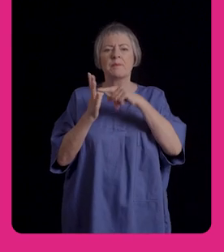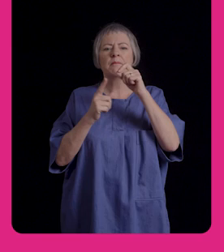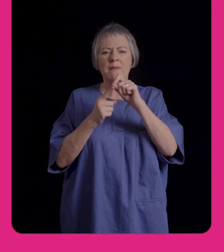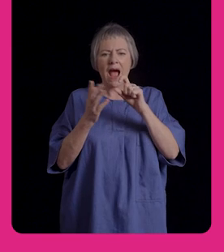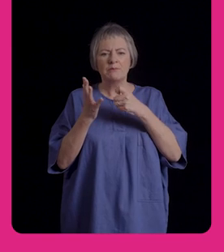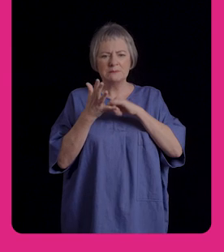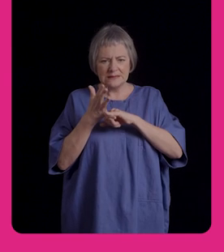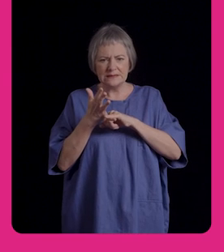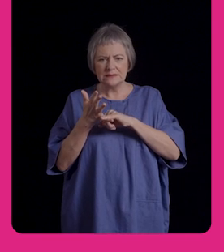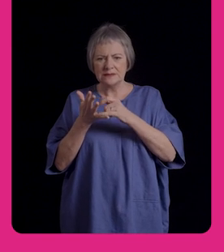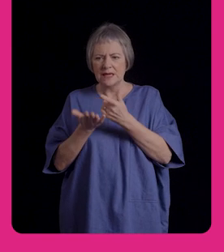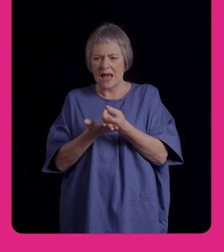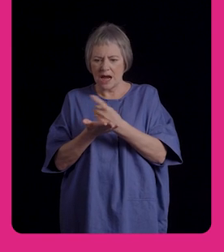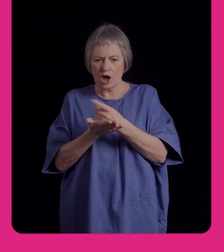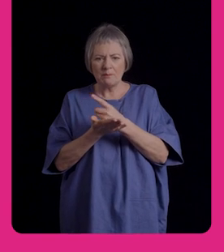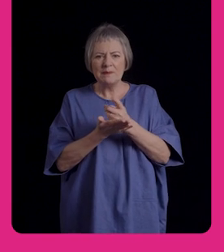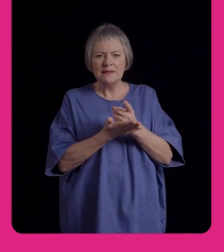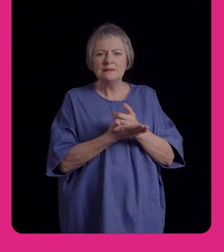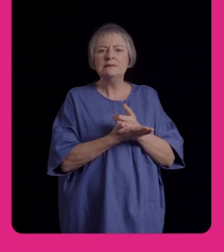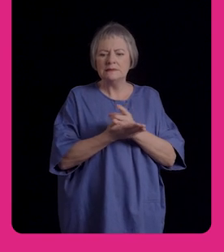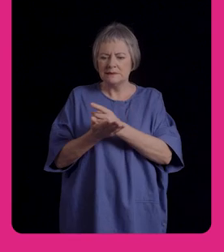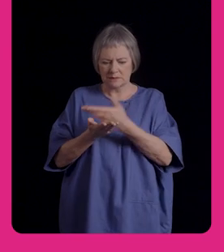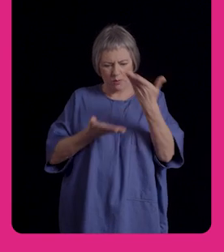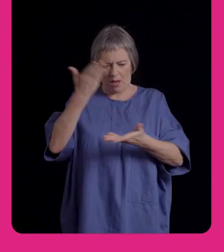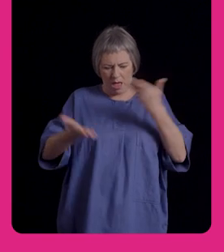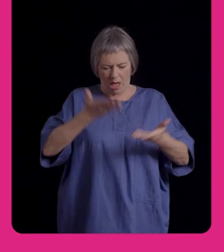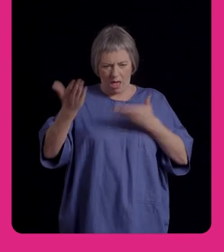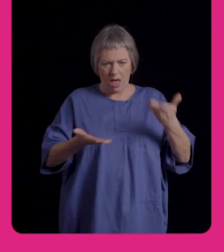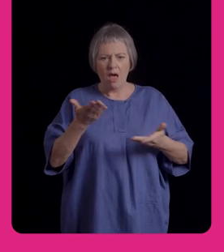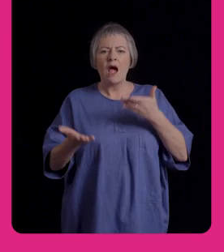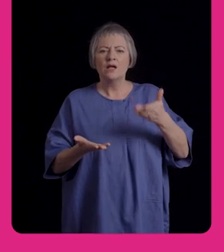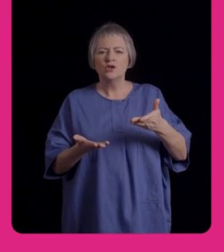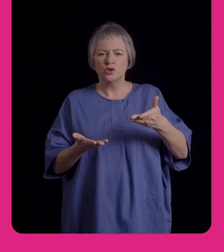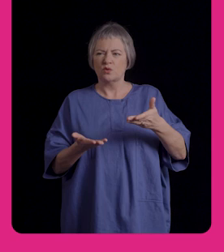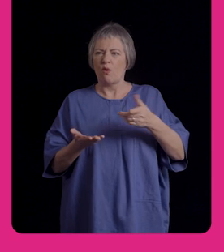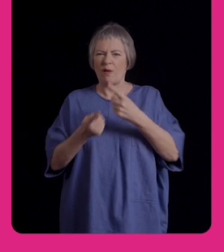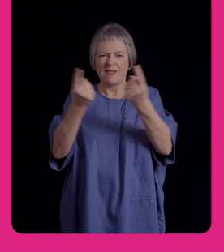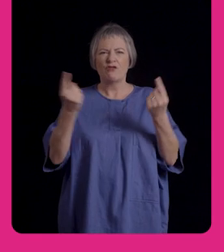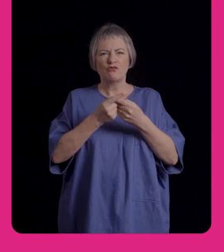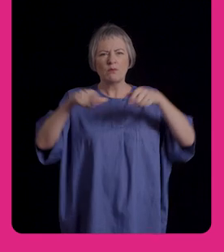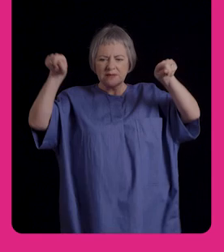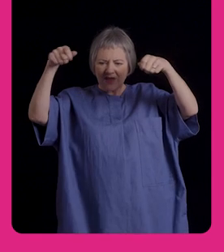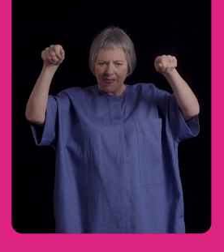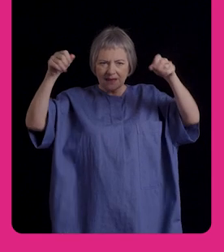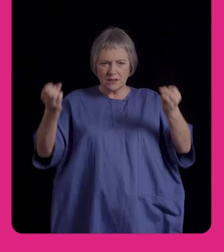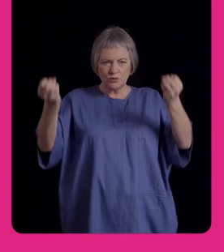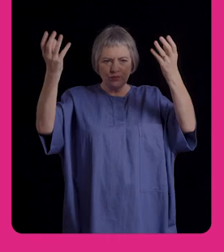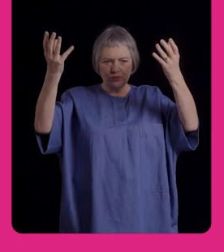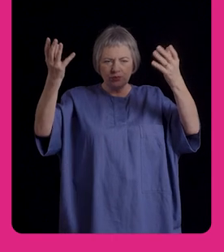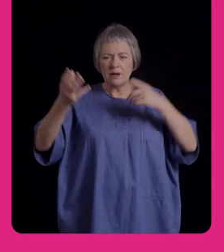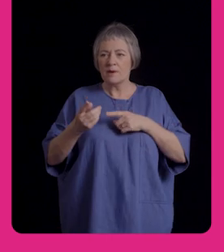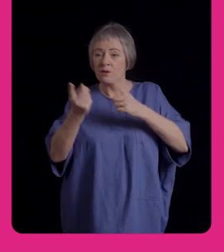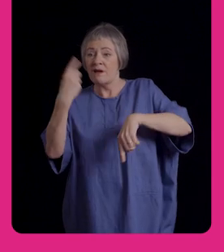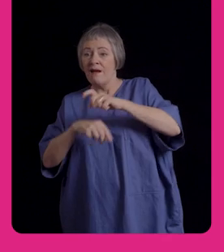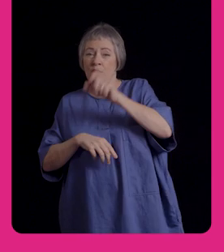stuff. And that's what you managed to see, because I think that those rooms have got little lanterns that have been abandoned because everyone's hurried onto